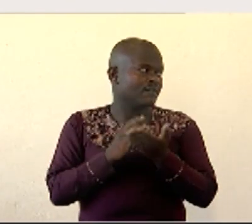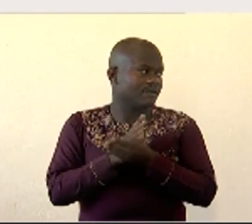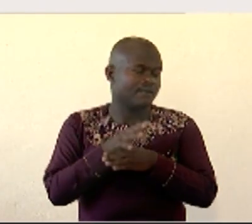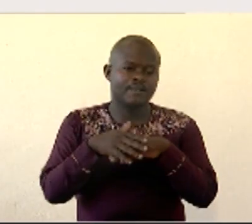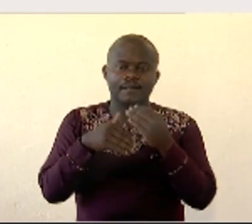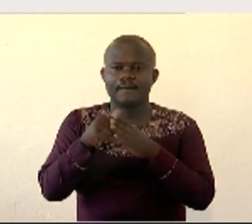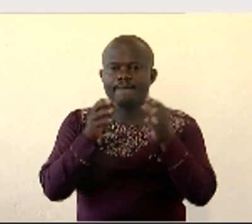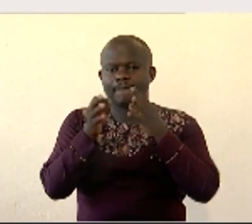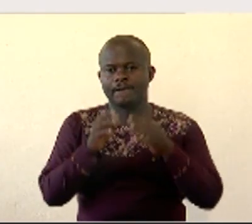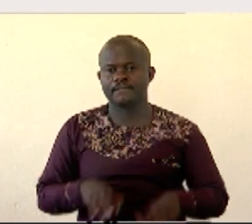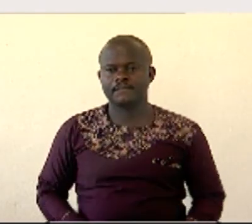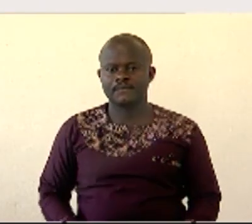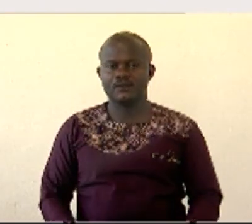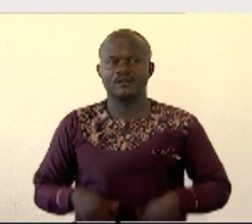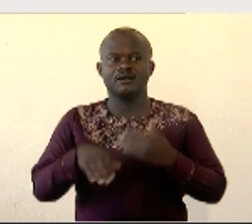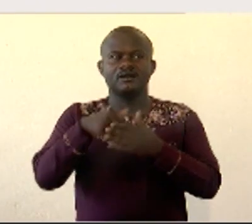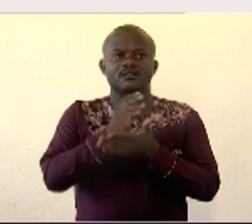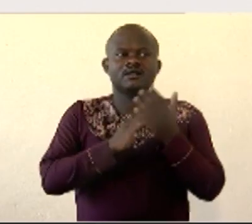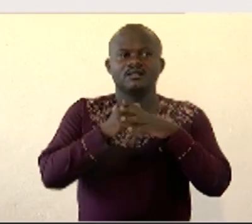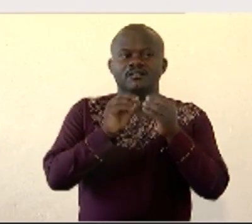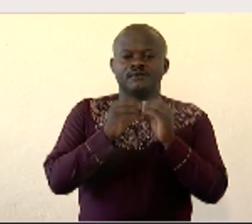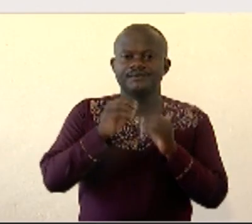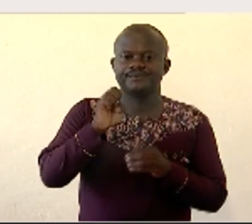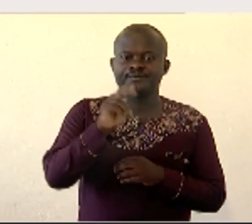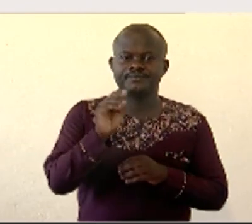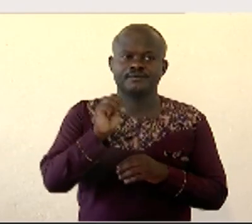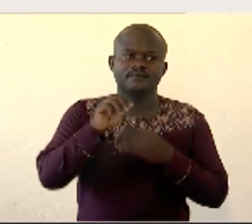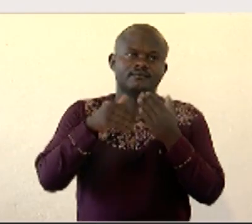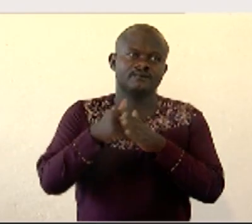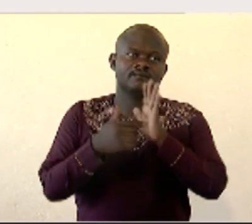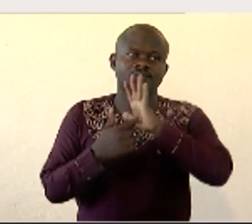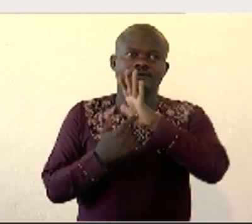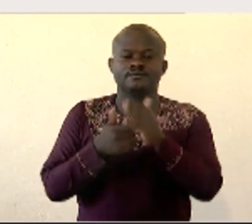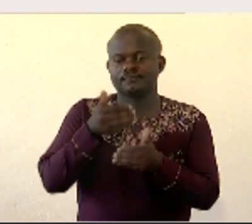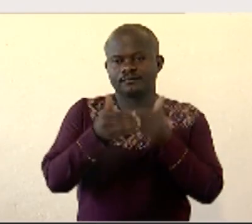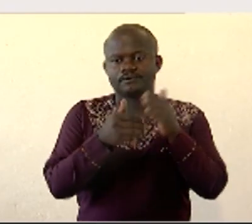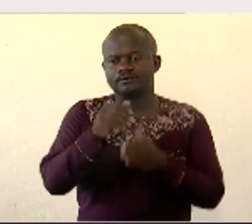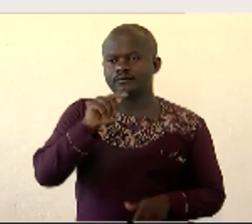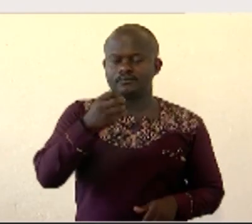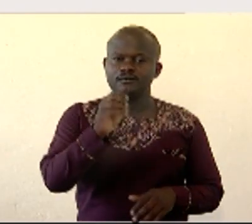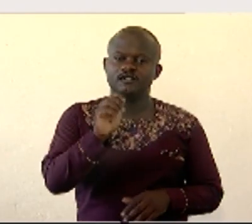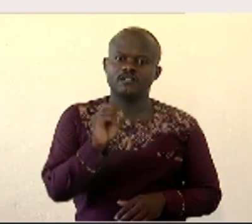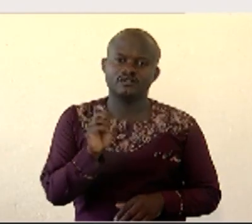reaction. There are some of a number of enzymes that catalyzes the process of photosynthesis.